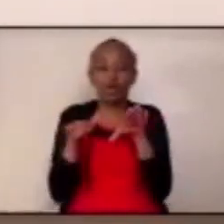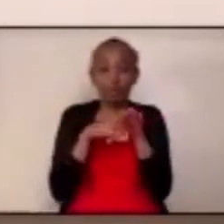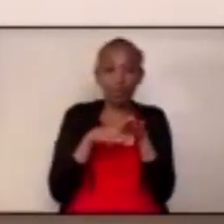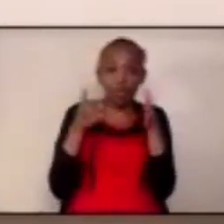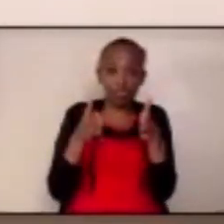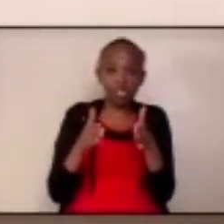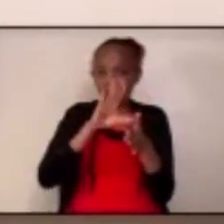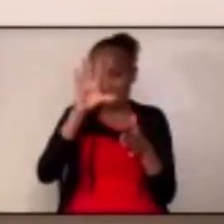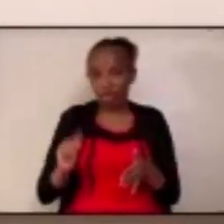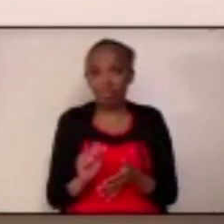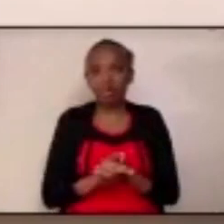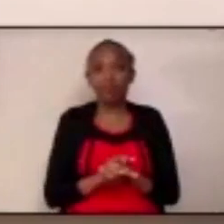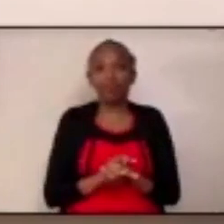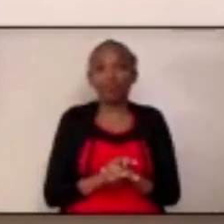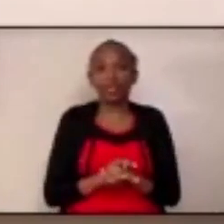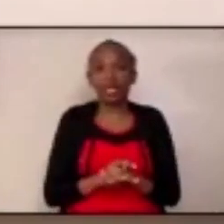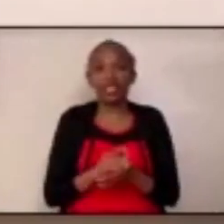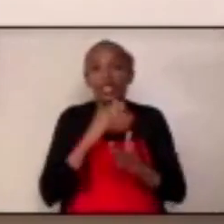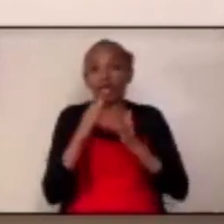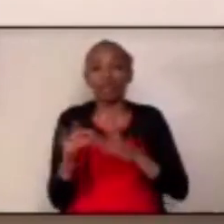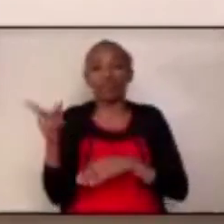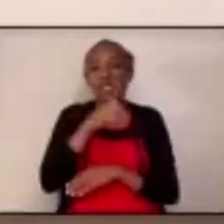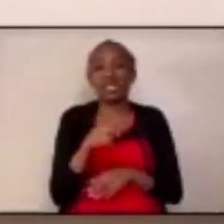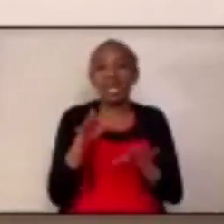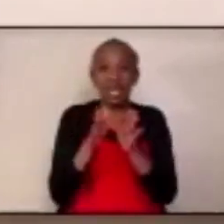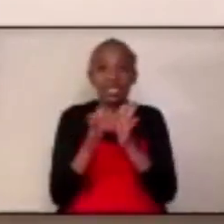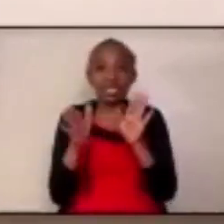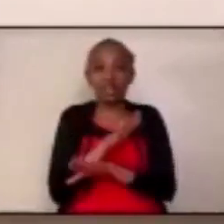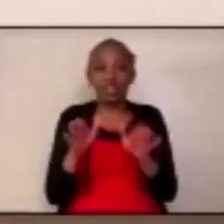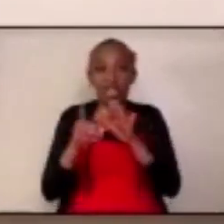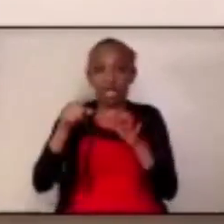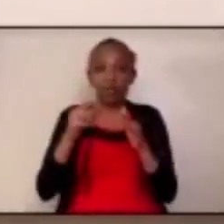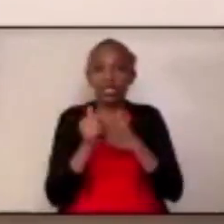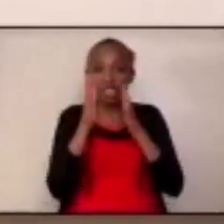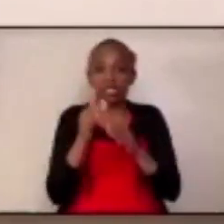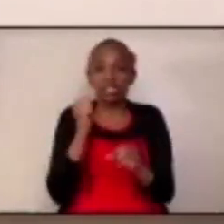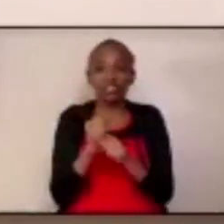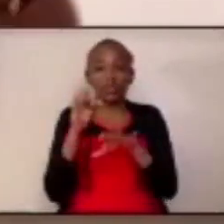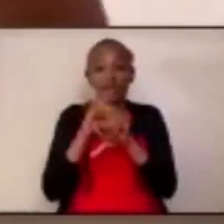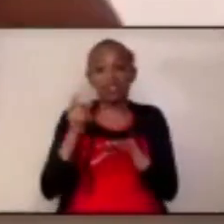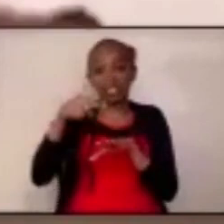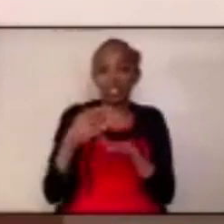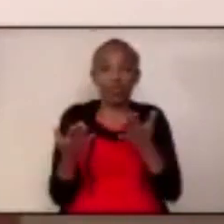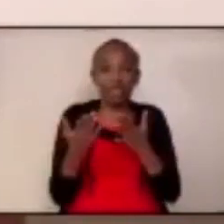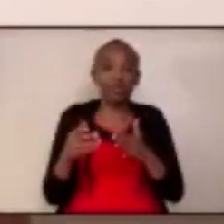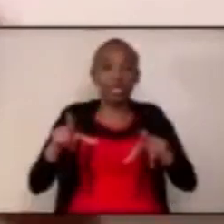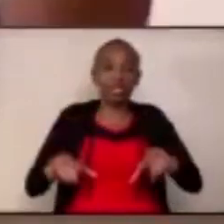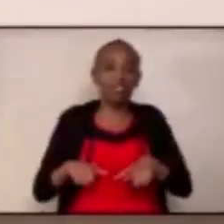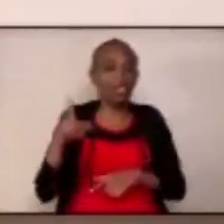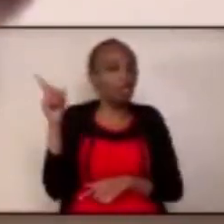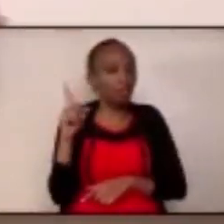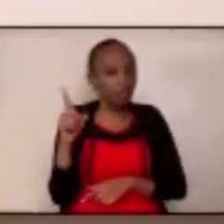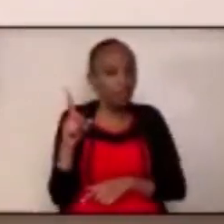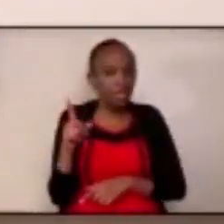of this continent at the end of the day, and everything that our leaders do affects us, whether we live in Nairobi,